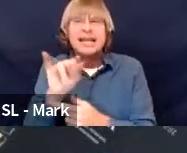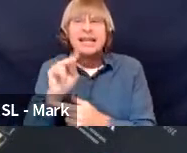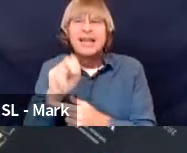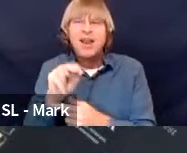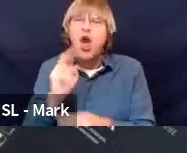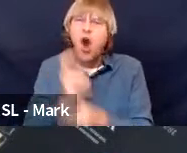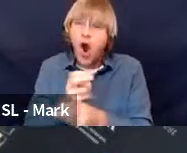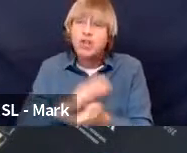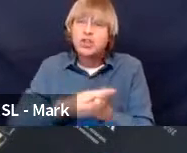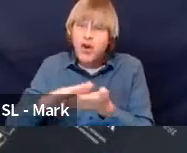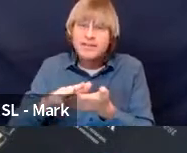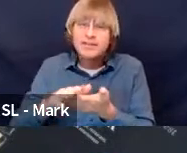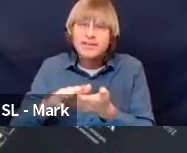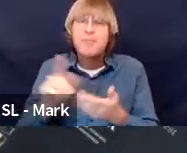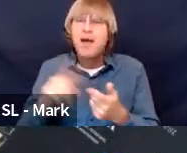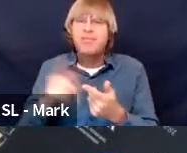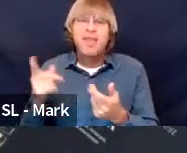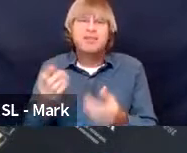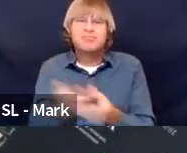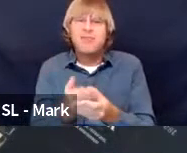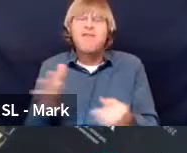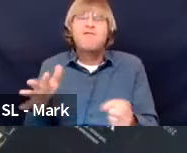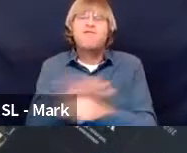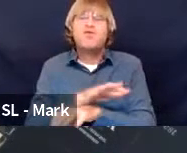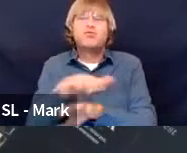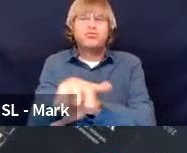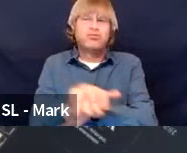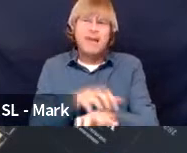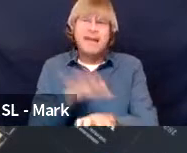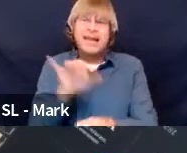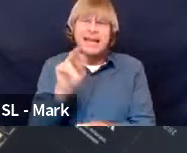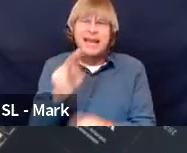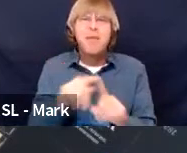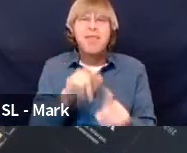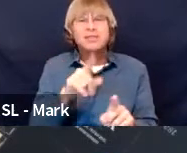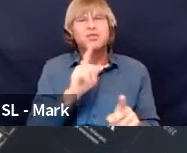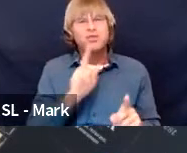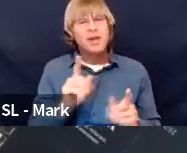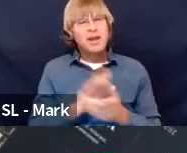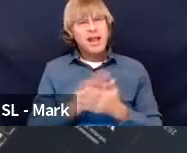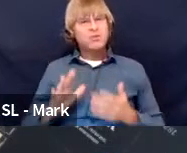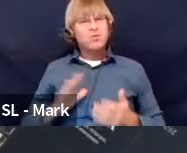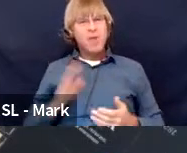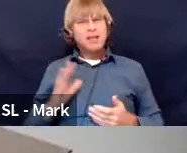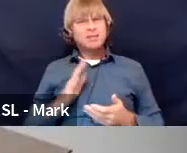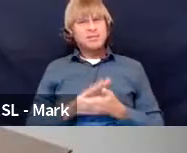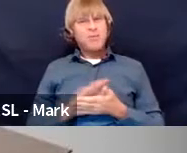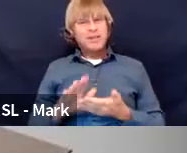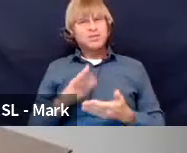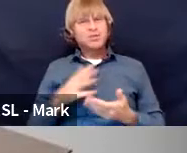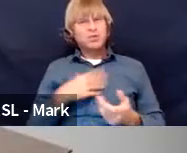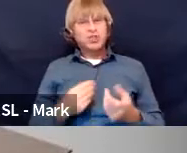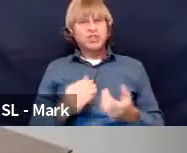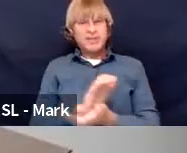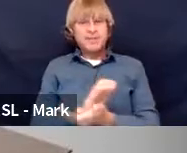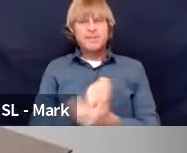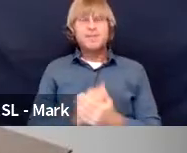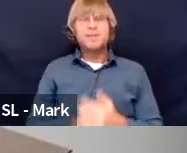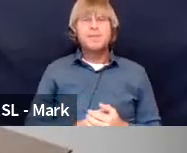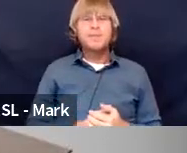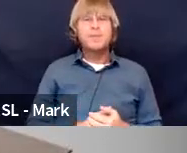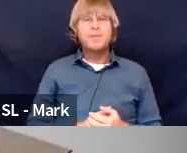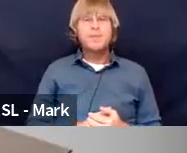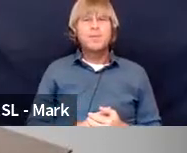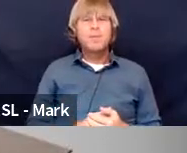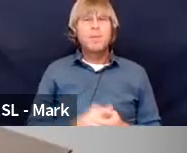hard surface. They flooded the sheet with ink, but really it's this classic natural white shade here on the right. The other